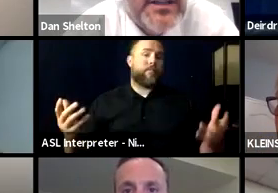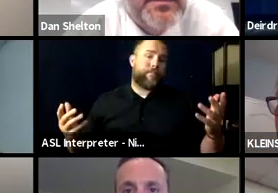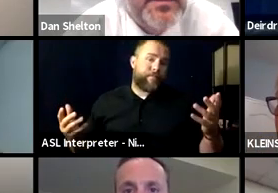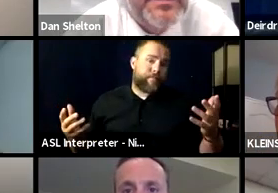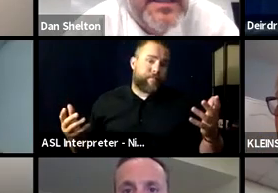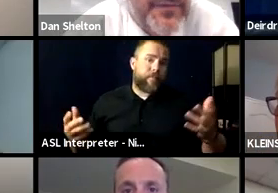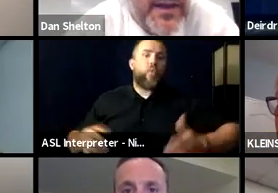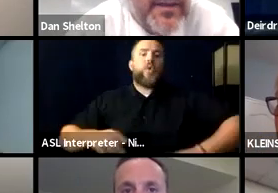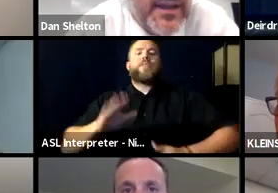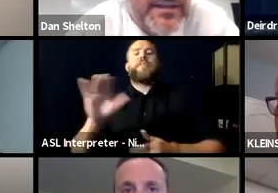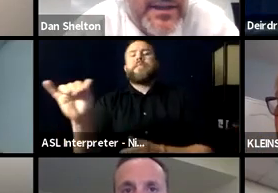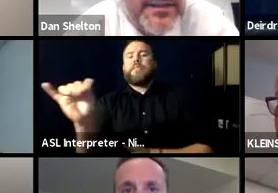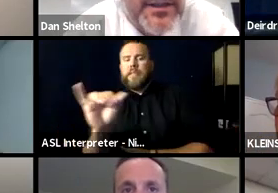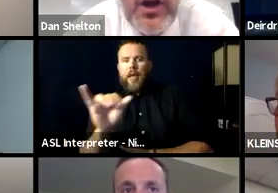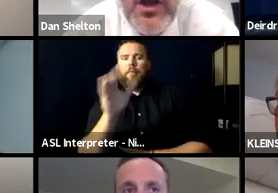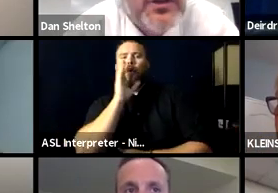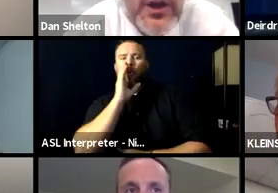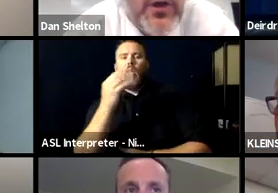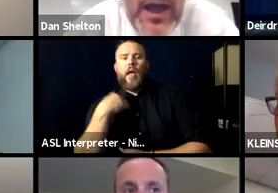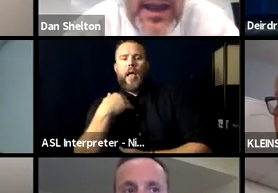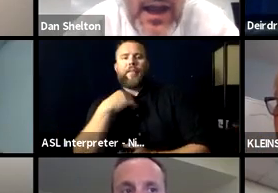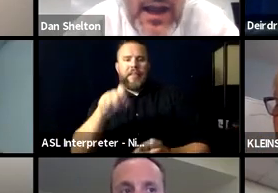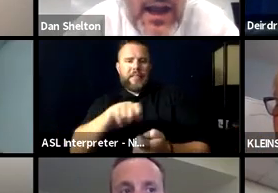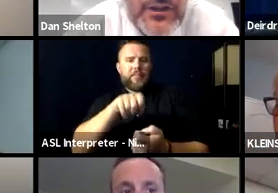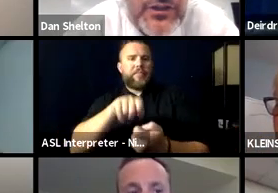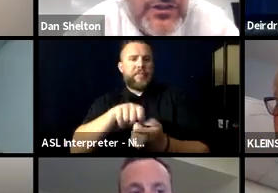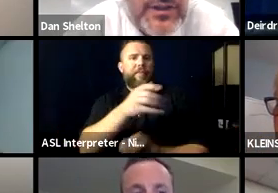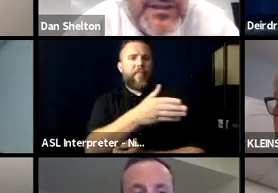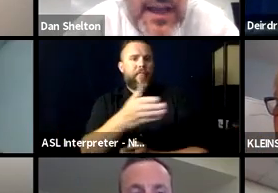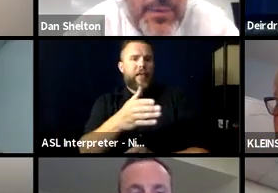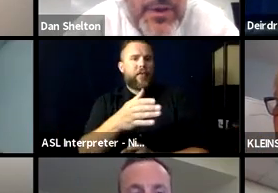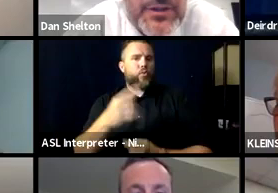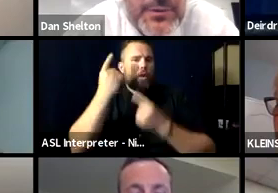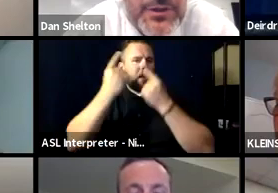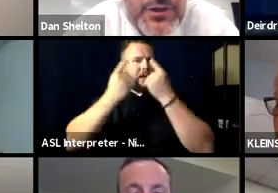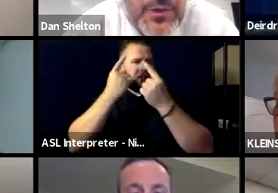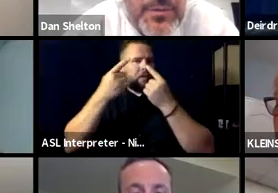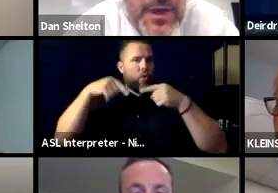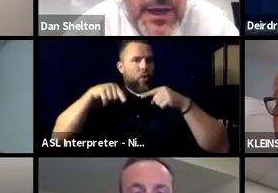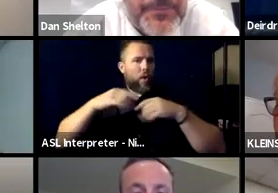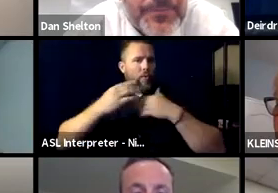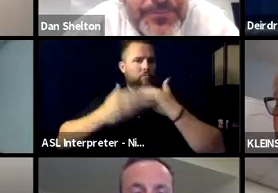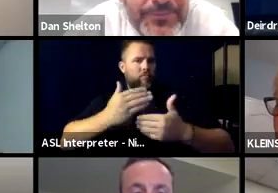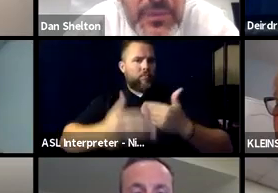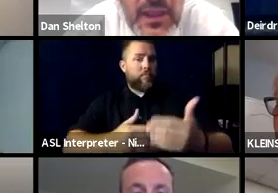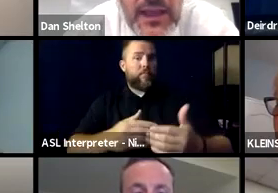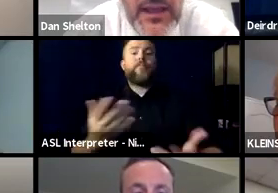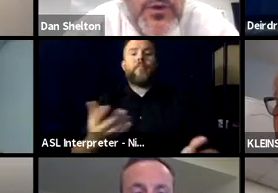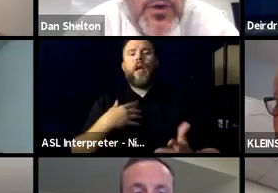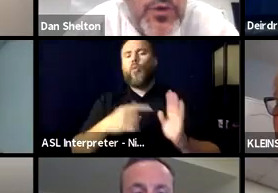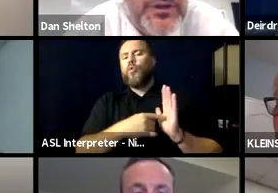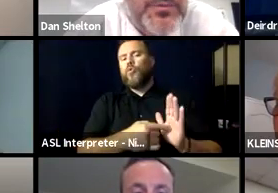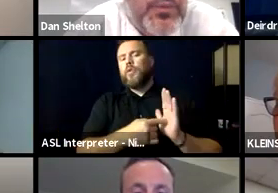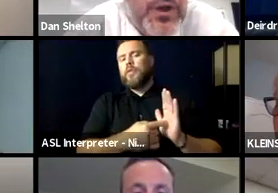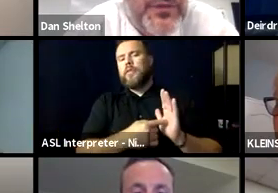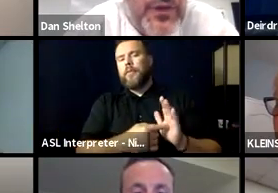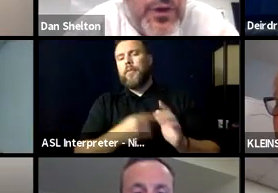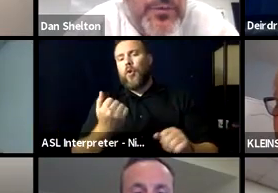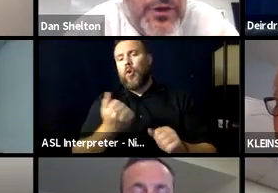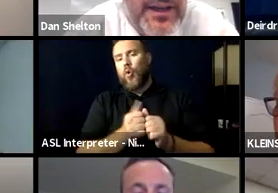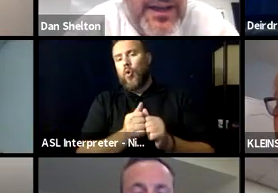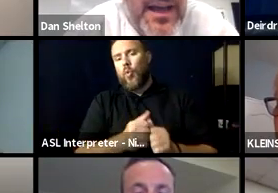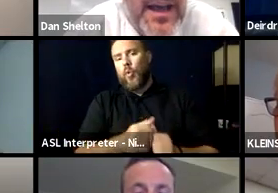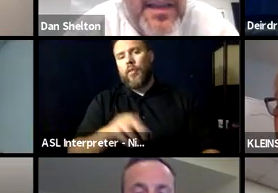have specific things to consider. So, and I'll just use this example because it was used with me. In the Woodbridge,